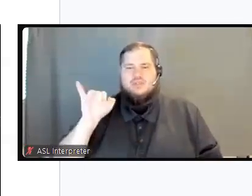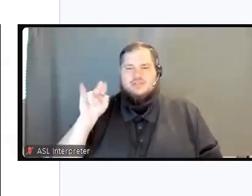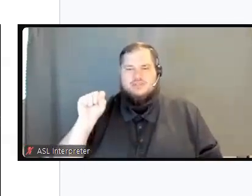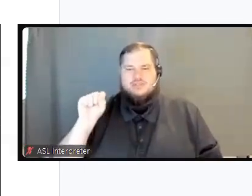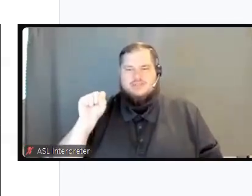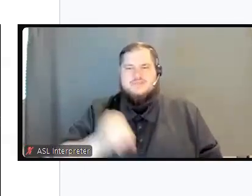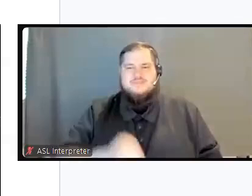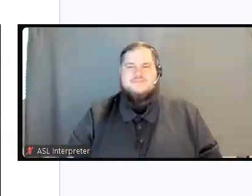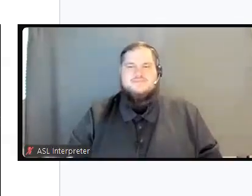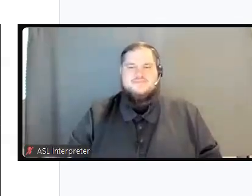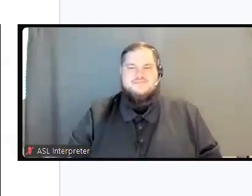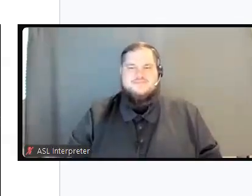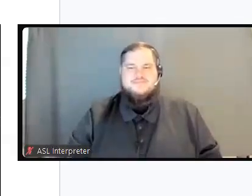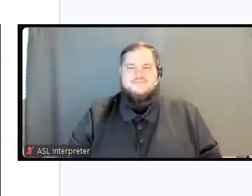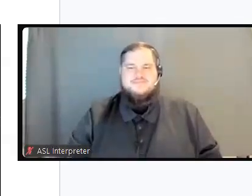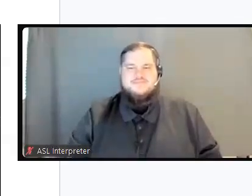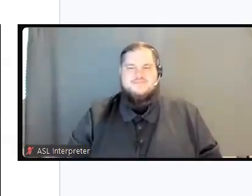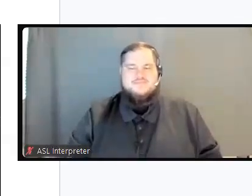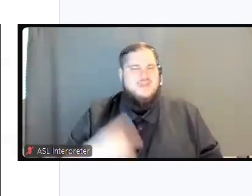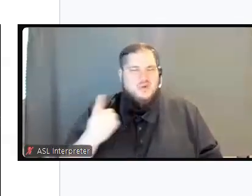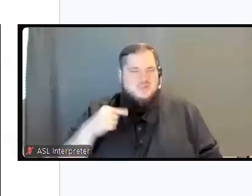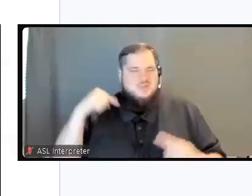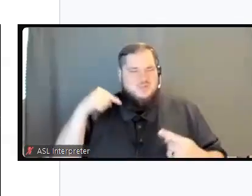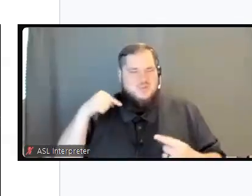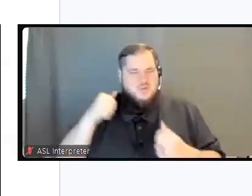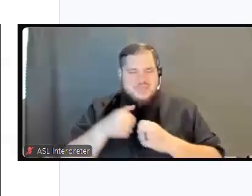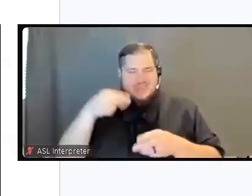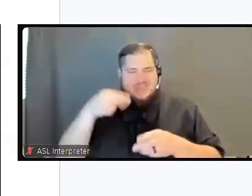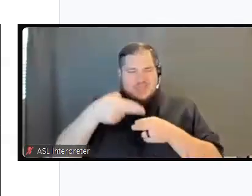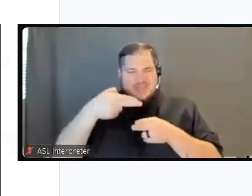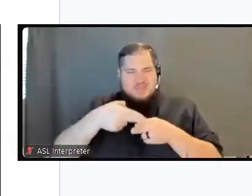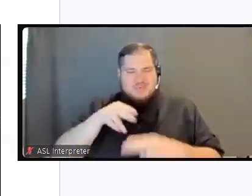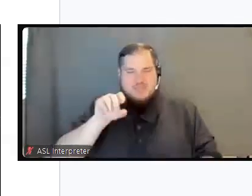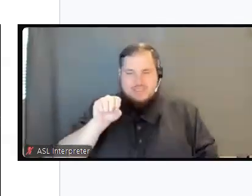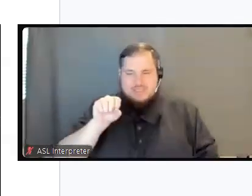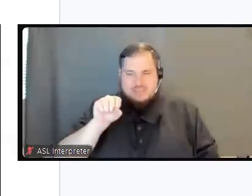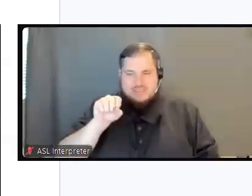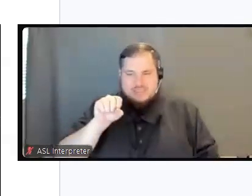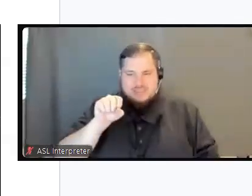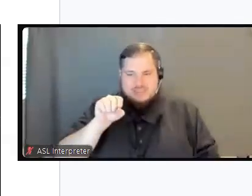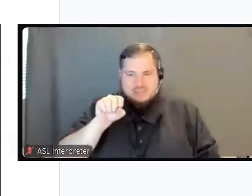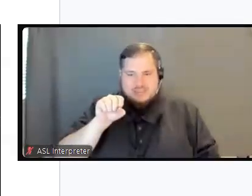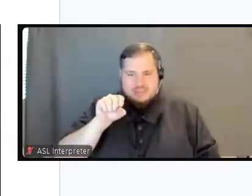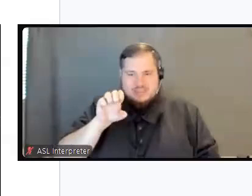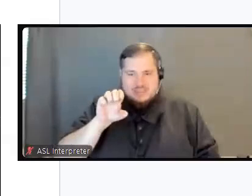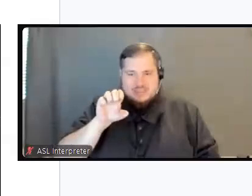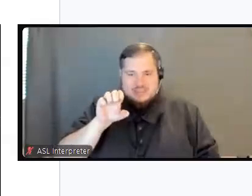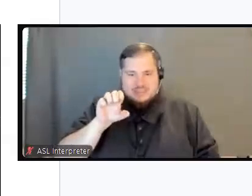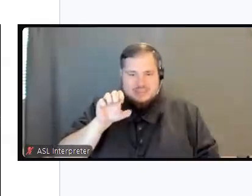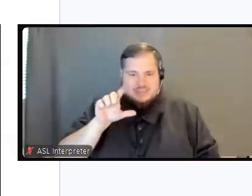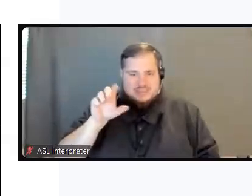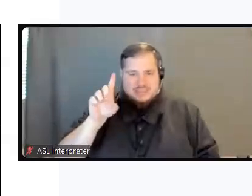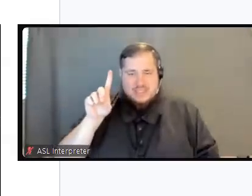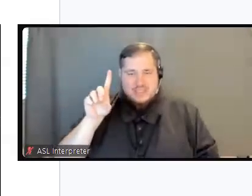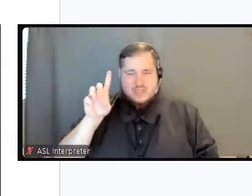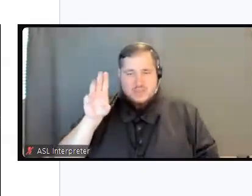So I always have a problem with this one. Selwyn White Skunk.